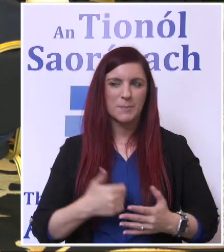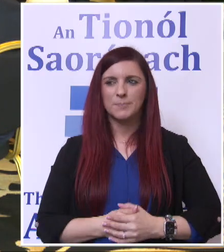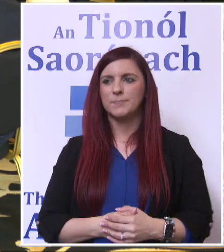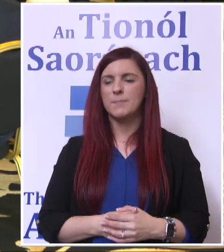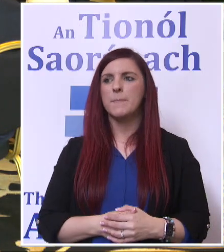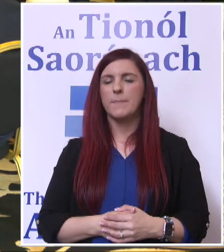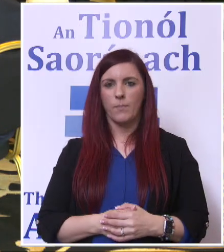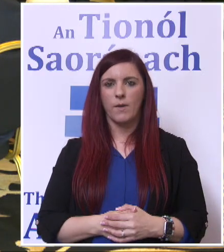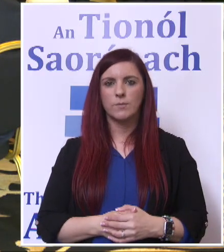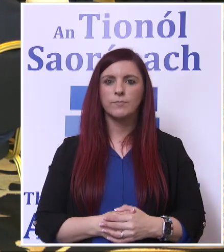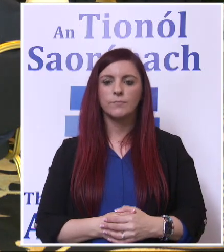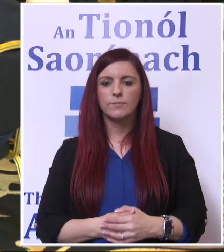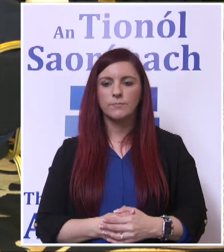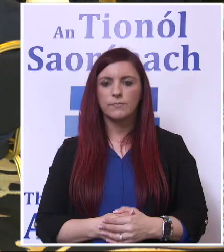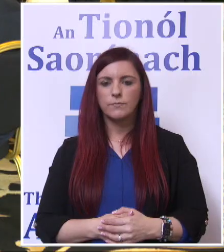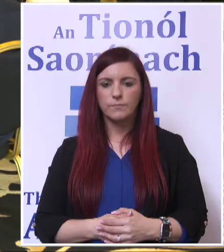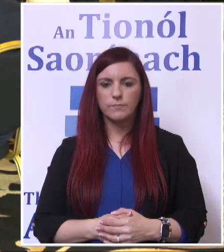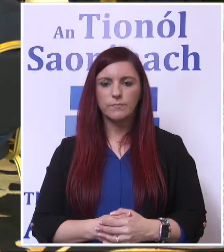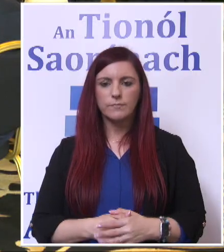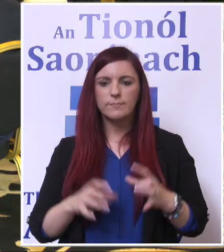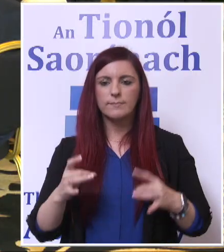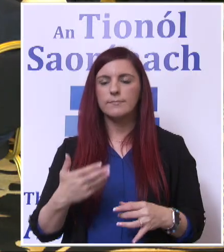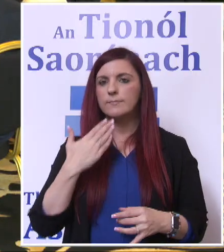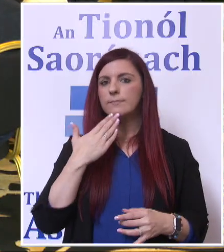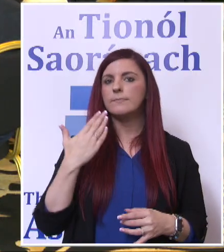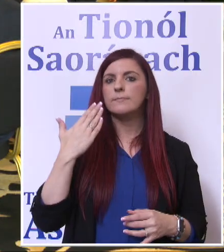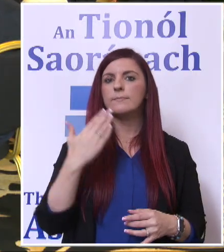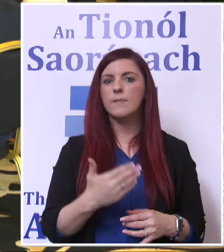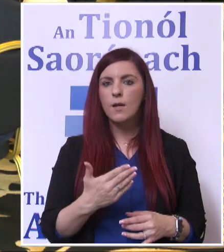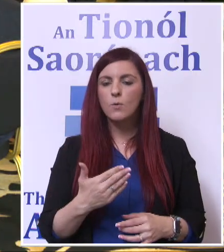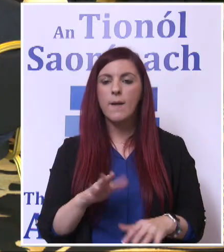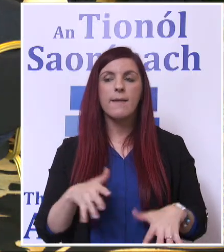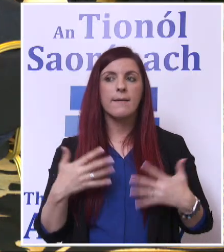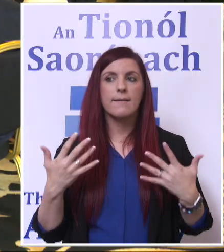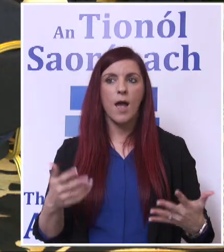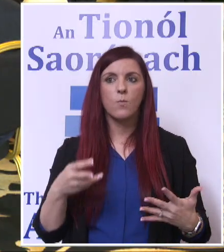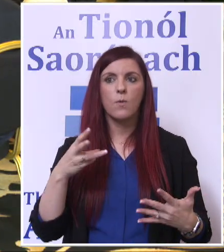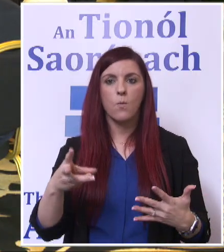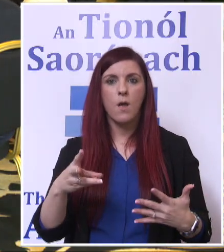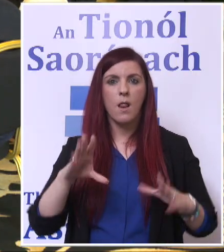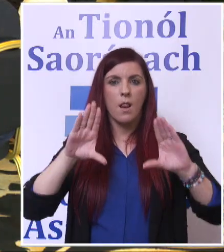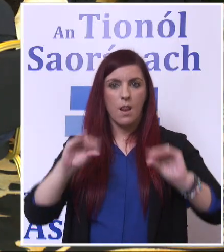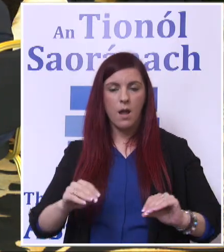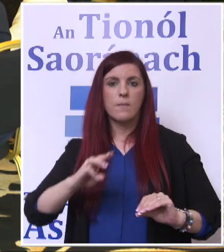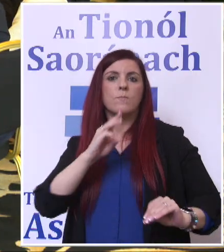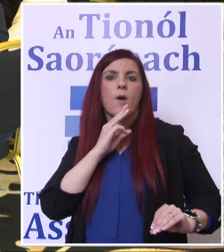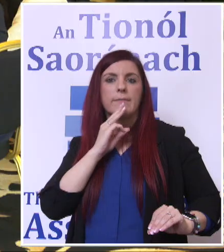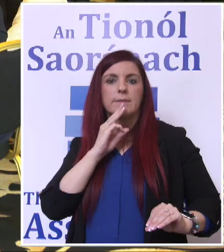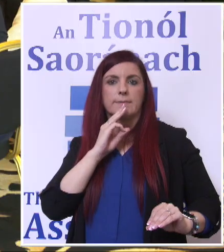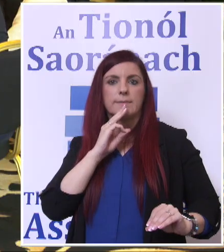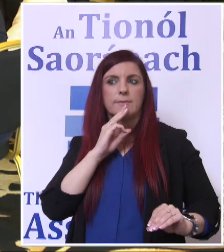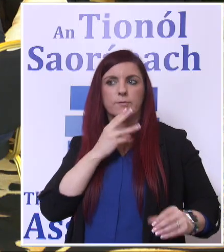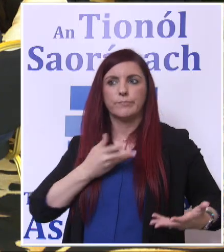Cathaoirleach, Mayor of South Dublin County Council, Gurmila Magat. We will now adjourn to a private session